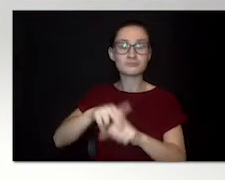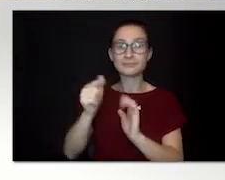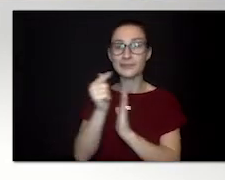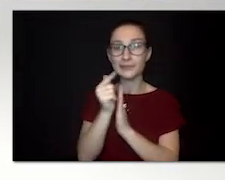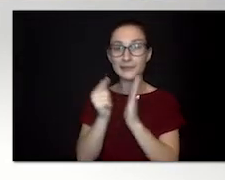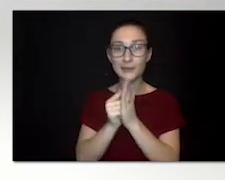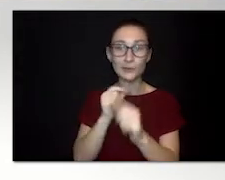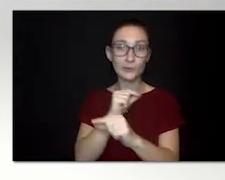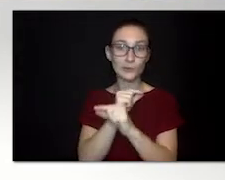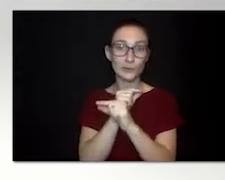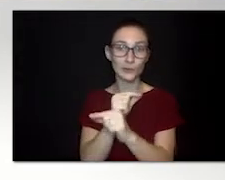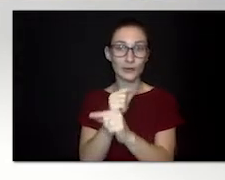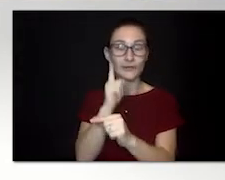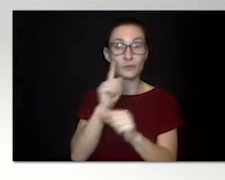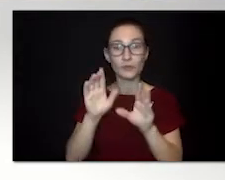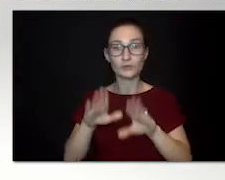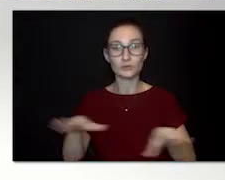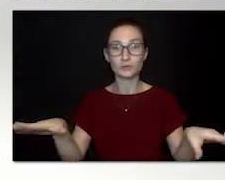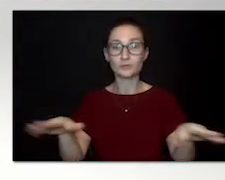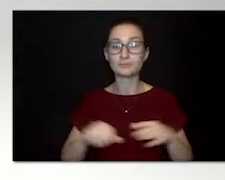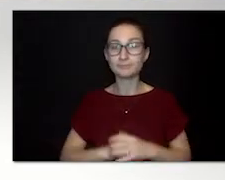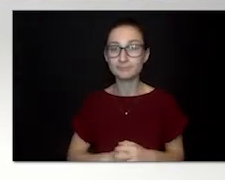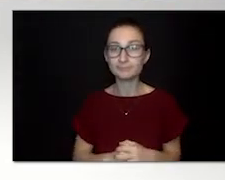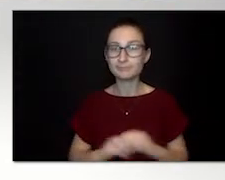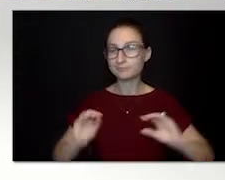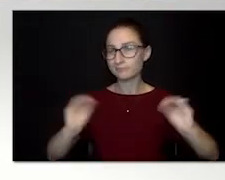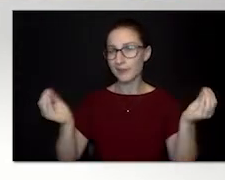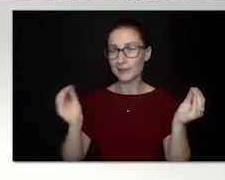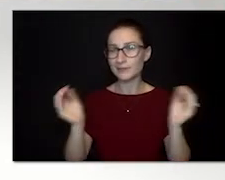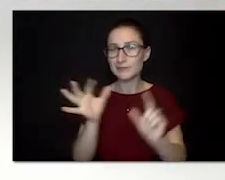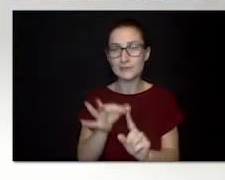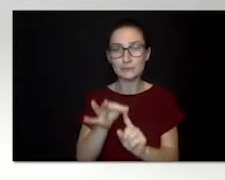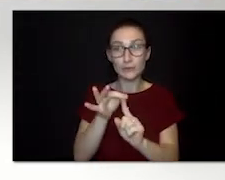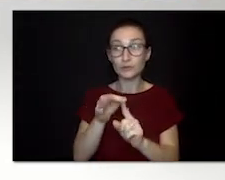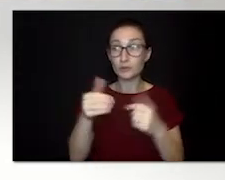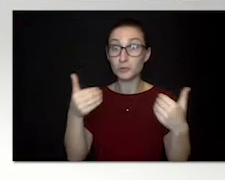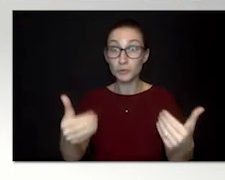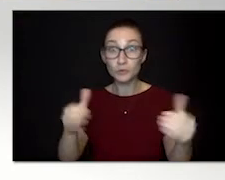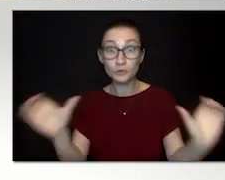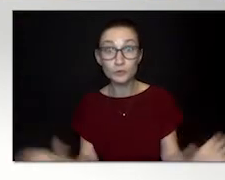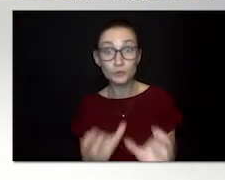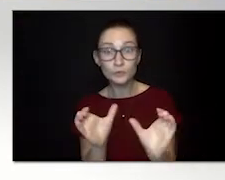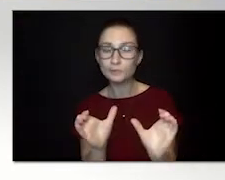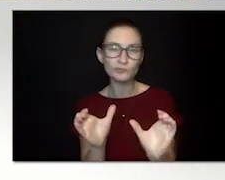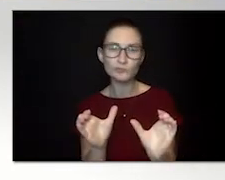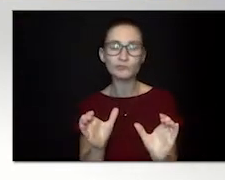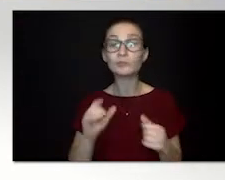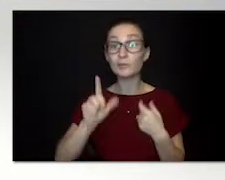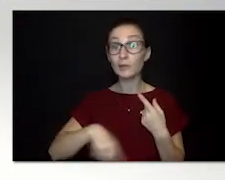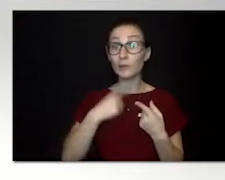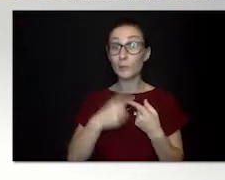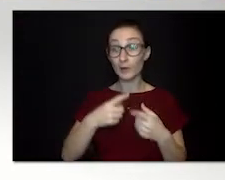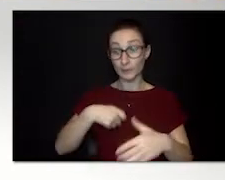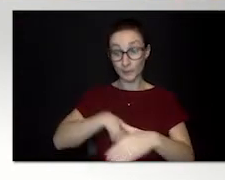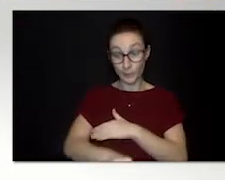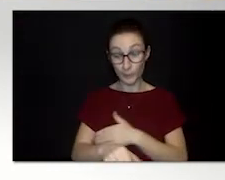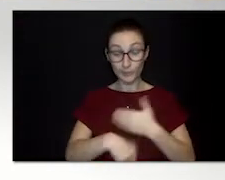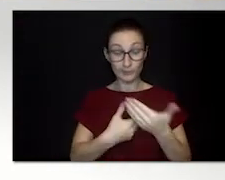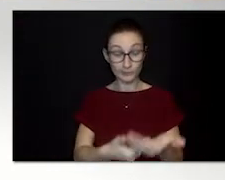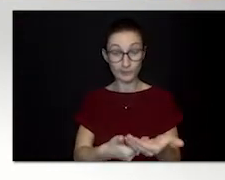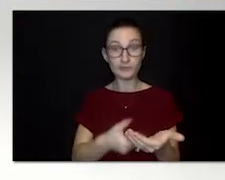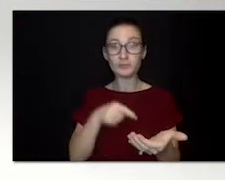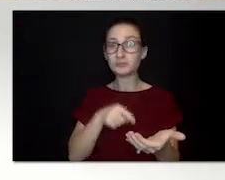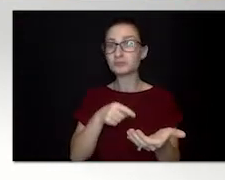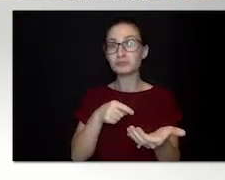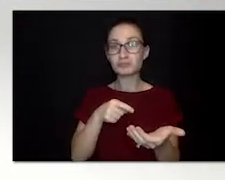legal, natural guardian of their children. So there's nothing special that needs done. It's just an automatic right that once you have a kid, you are